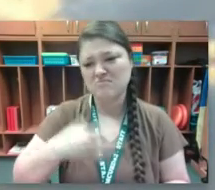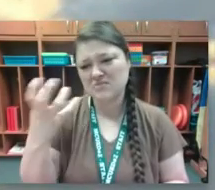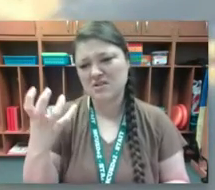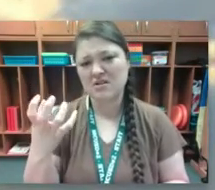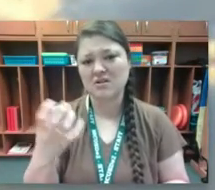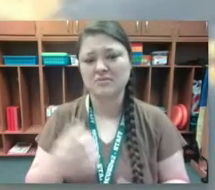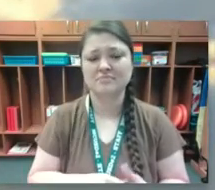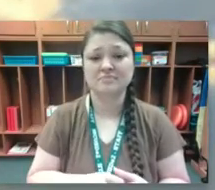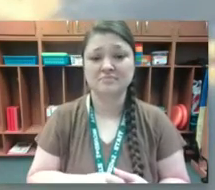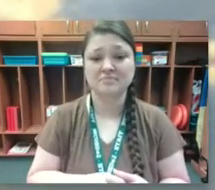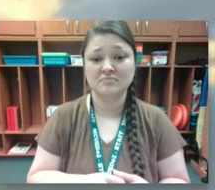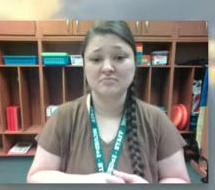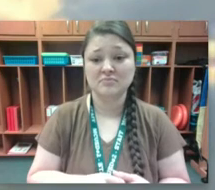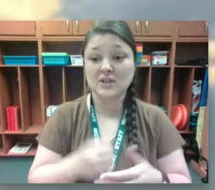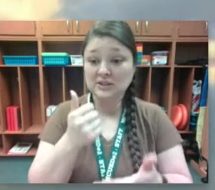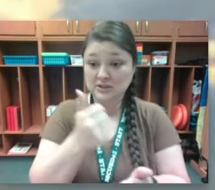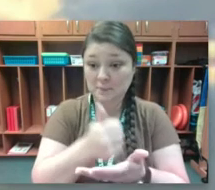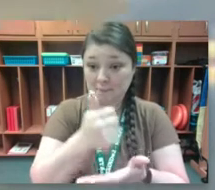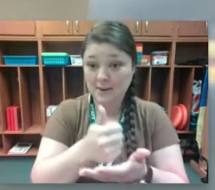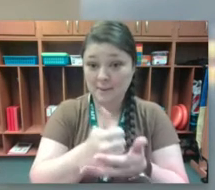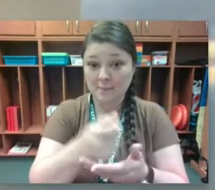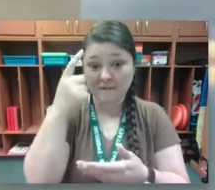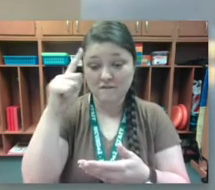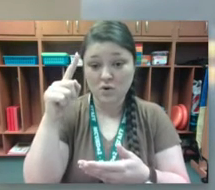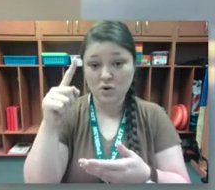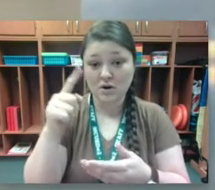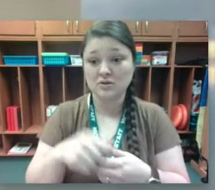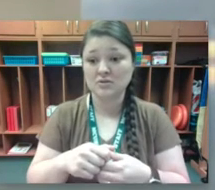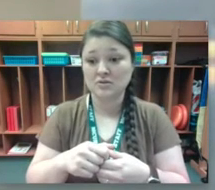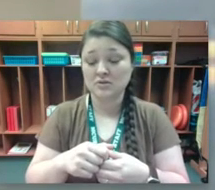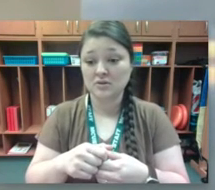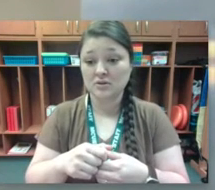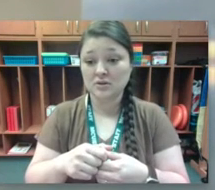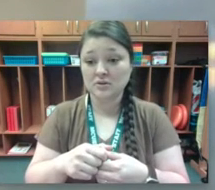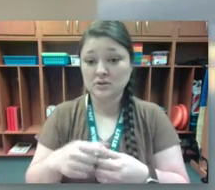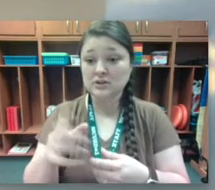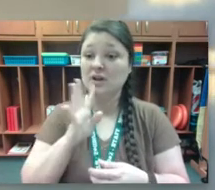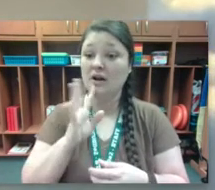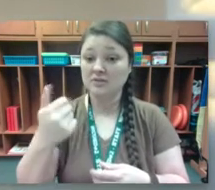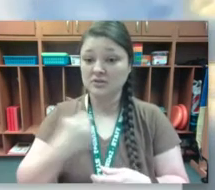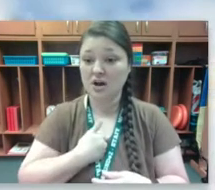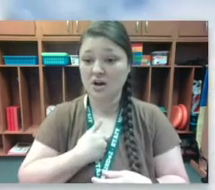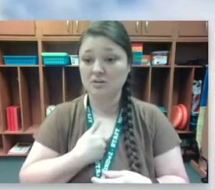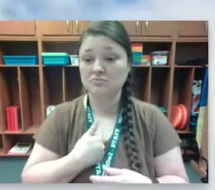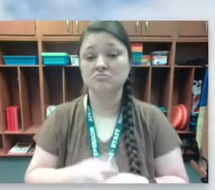positive self-talk and find out how to go from I can't do it to I can do it.